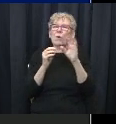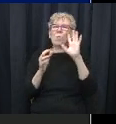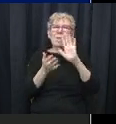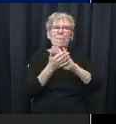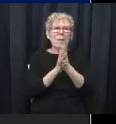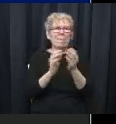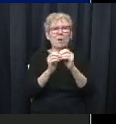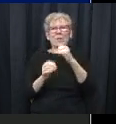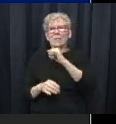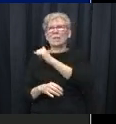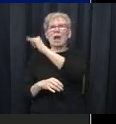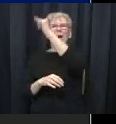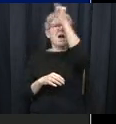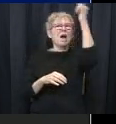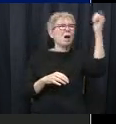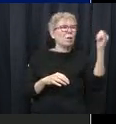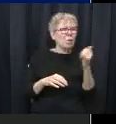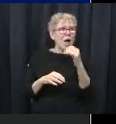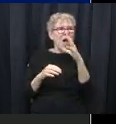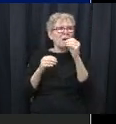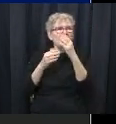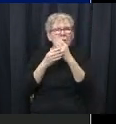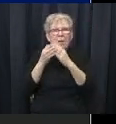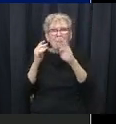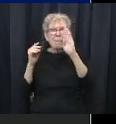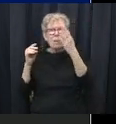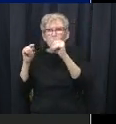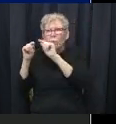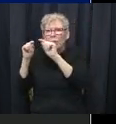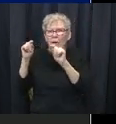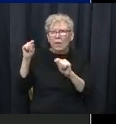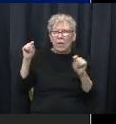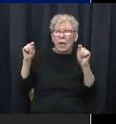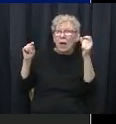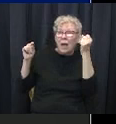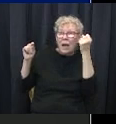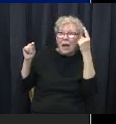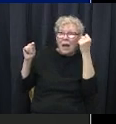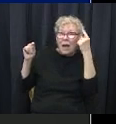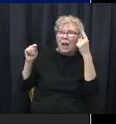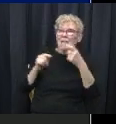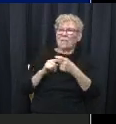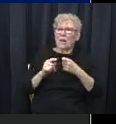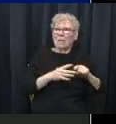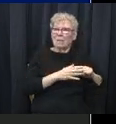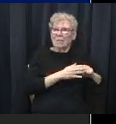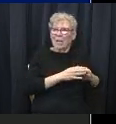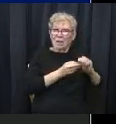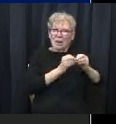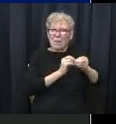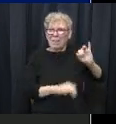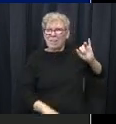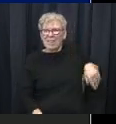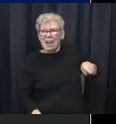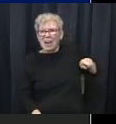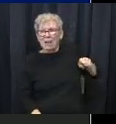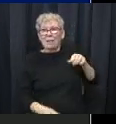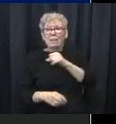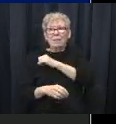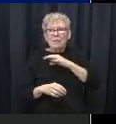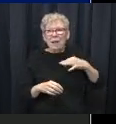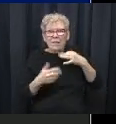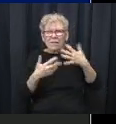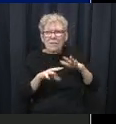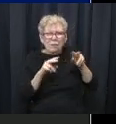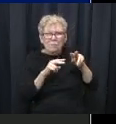preliminary numbers, and that simply means that my staff is spending the day just double checking to make sure that